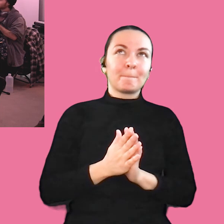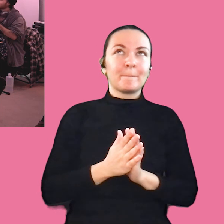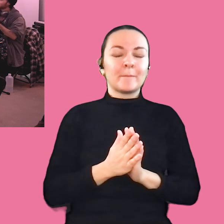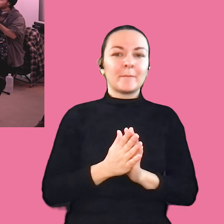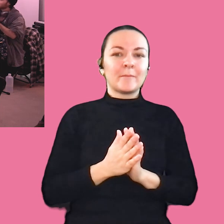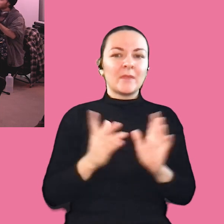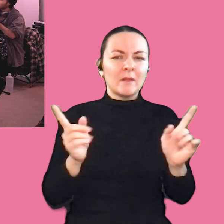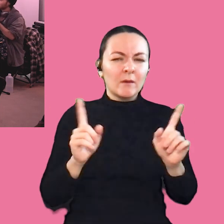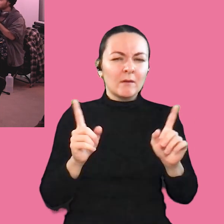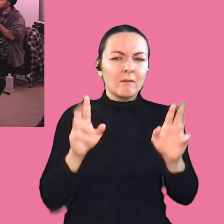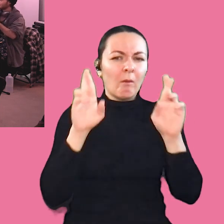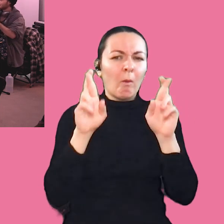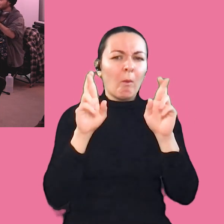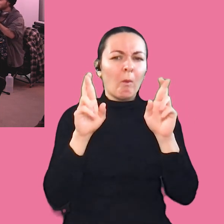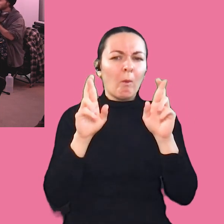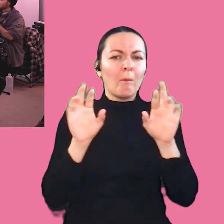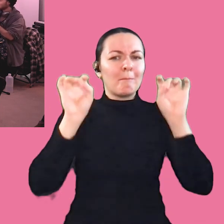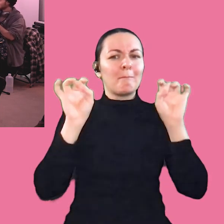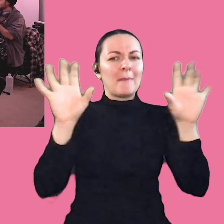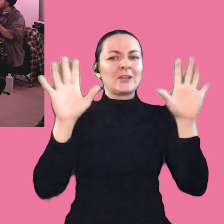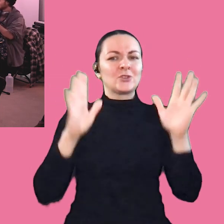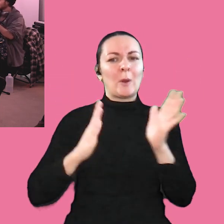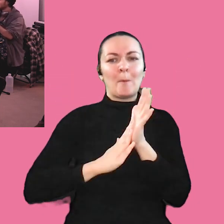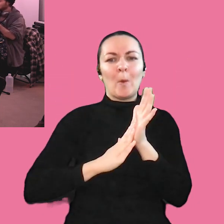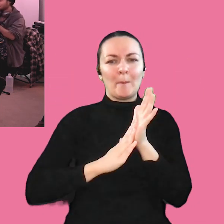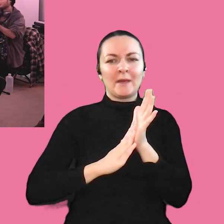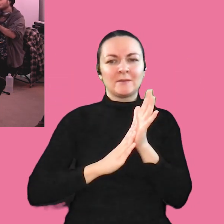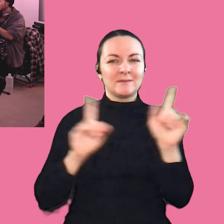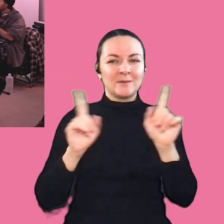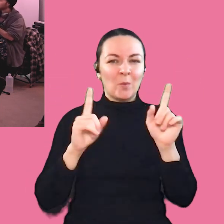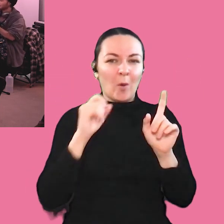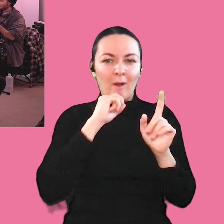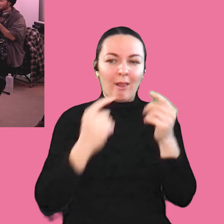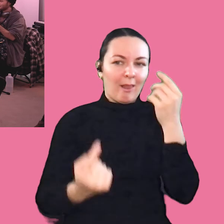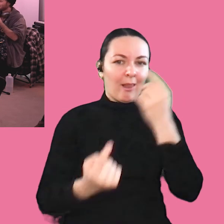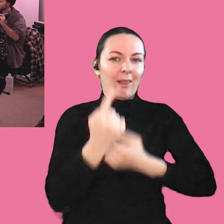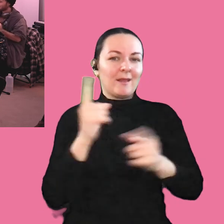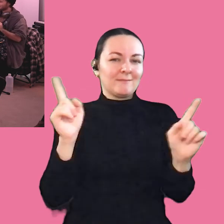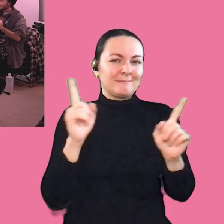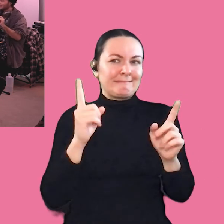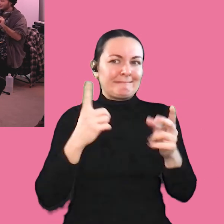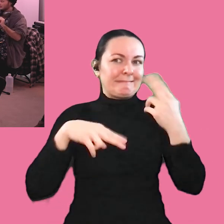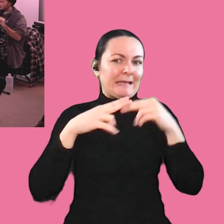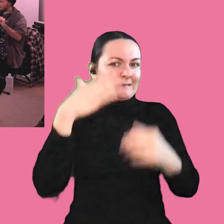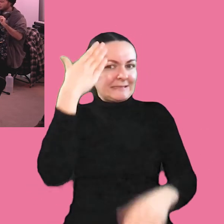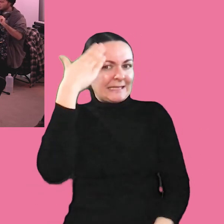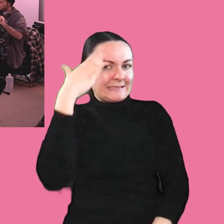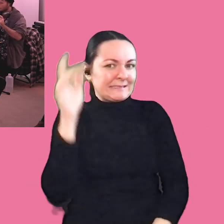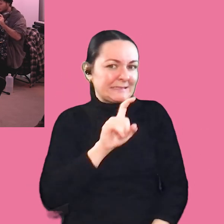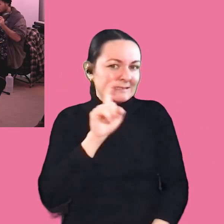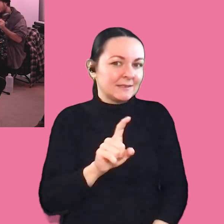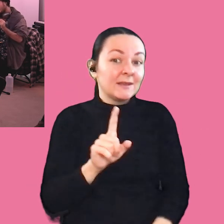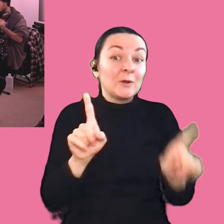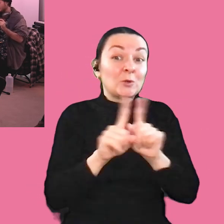what would you hope magical moments will come up, if that makes sense? And